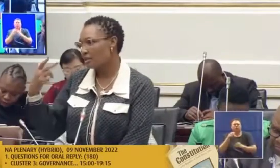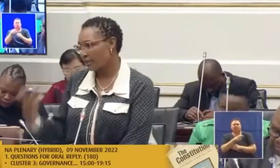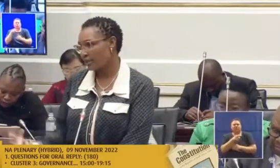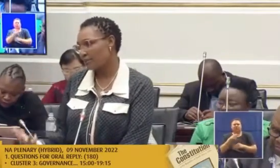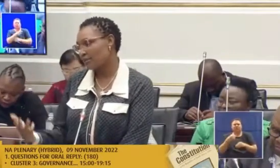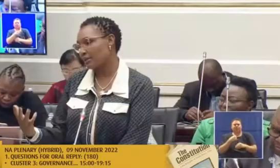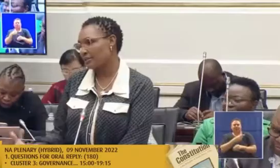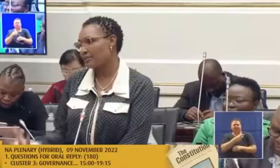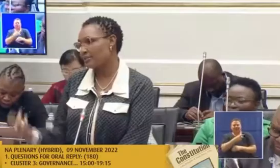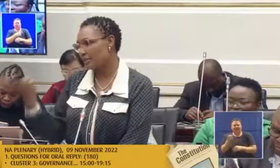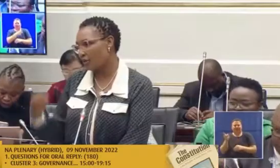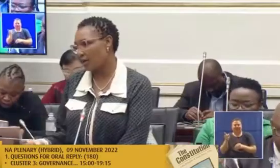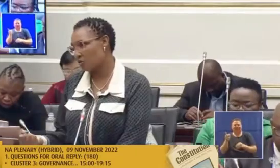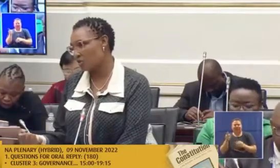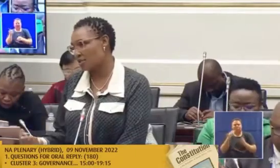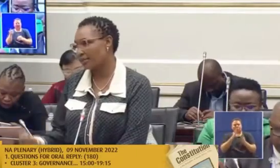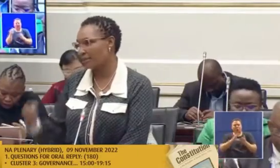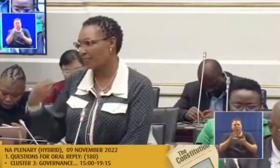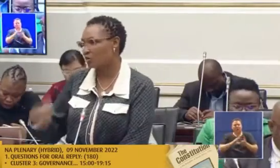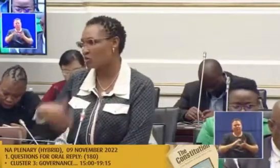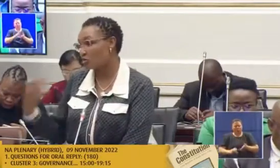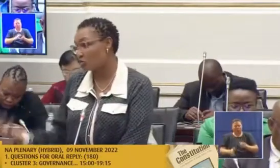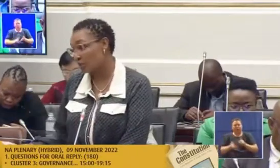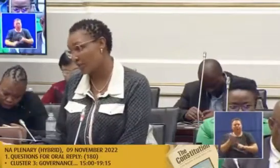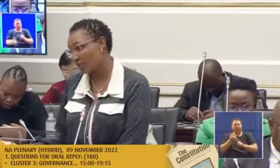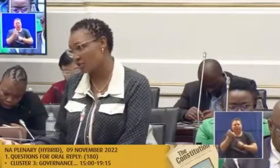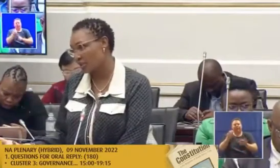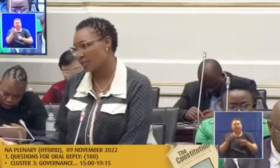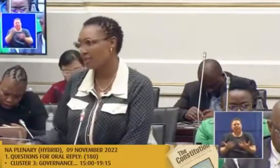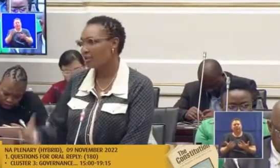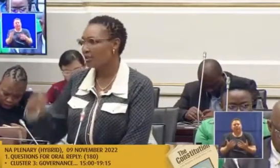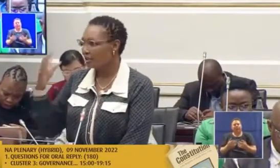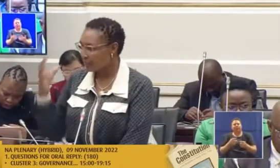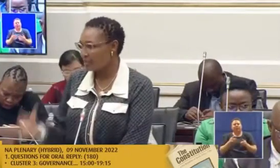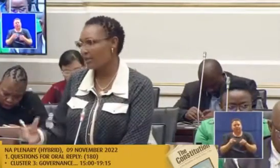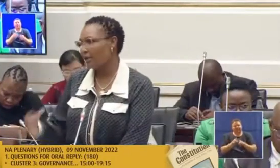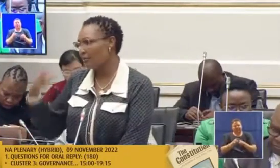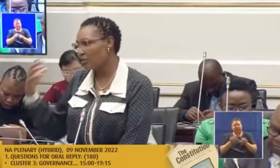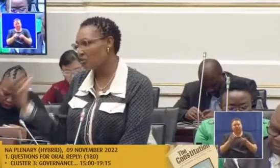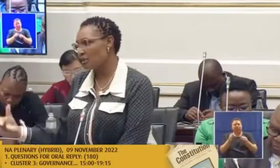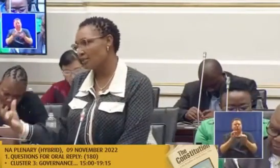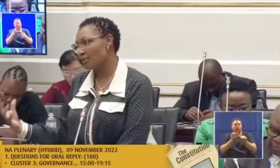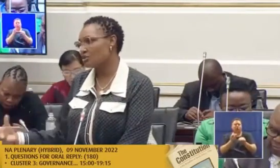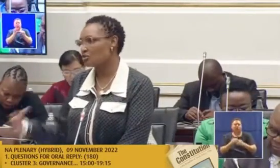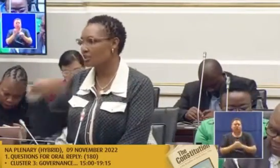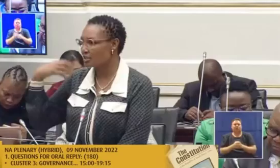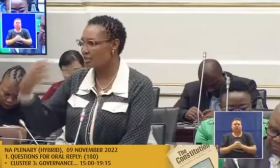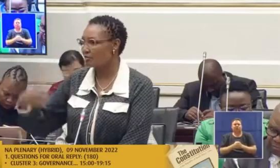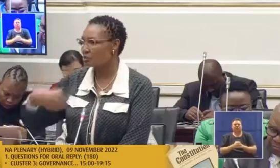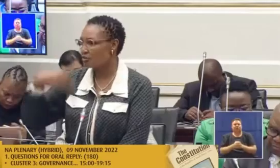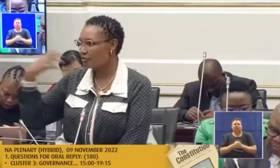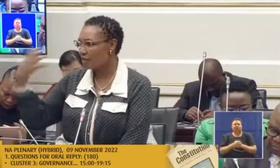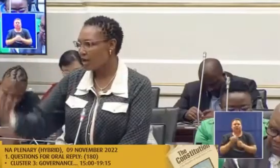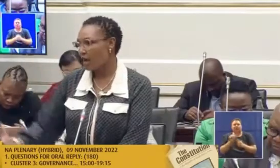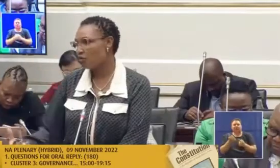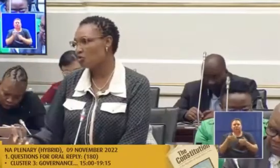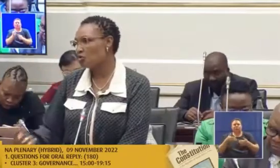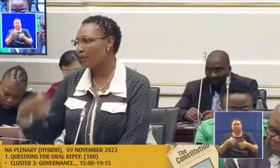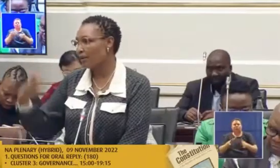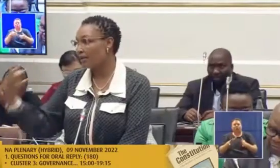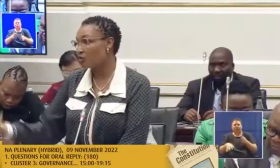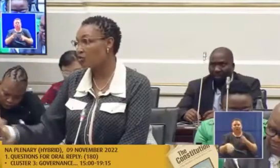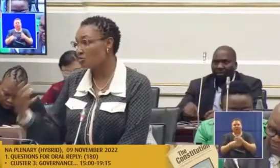the criteria on how you select them, but also how do you run out training. Then there's an element which attached to it in terms of how do